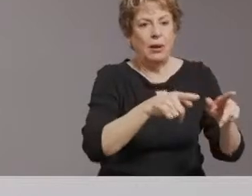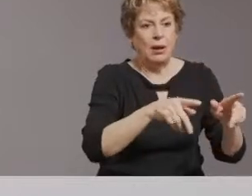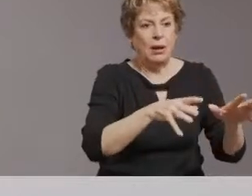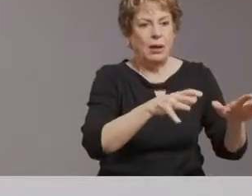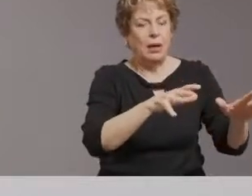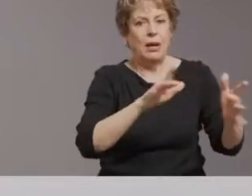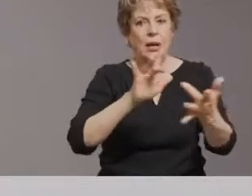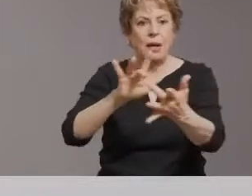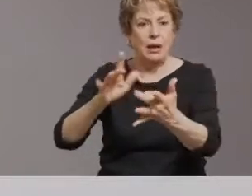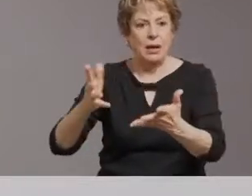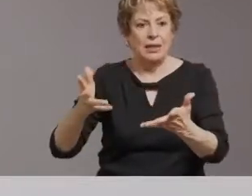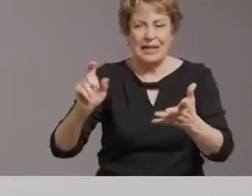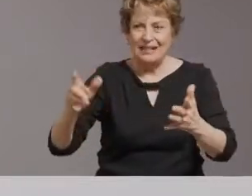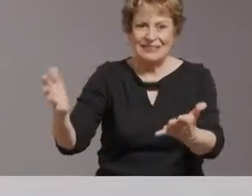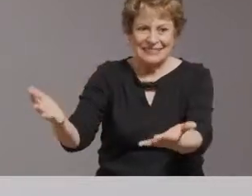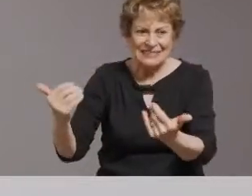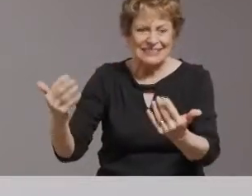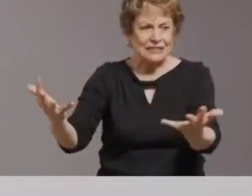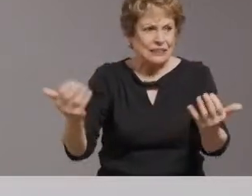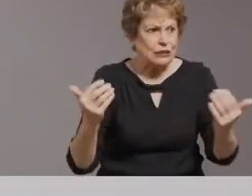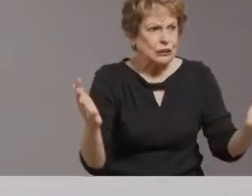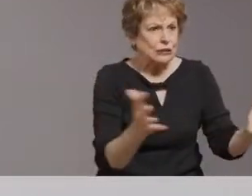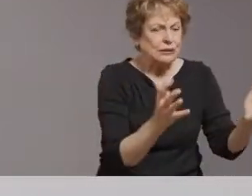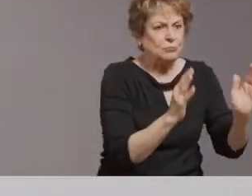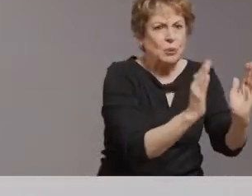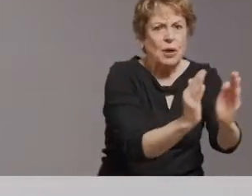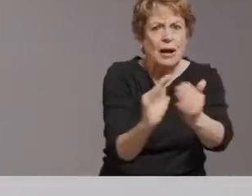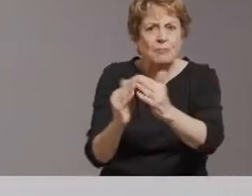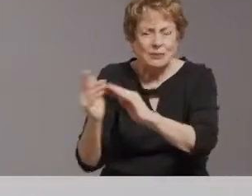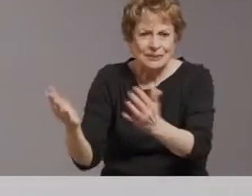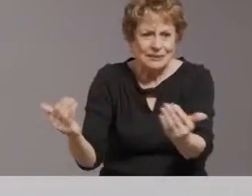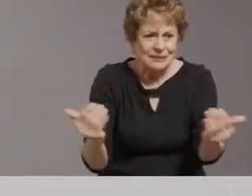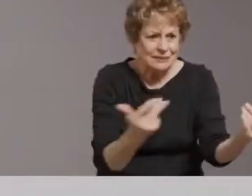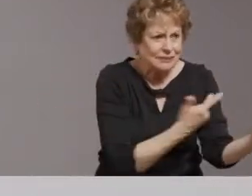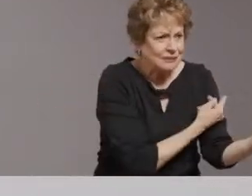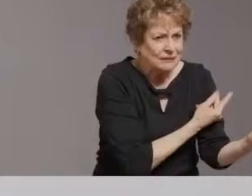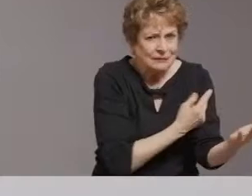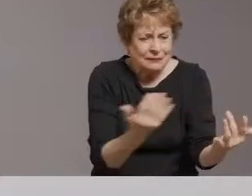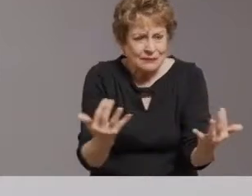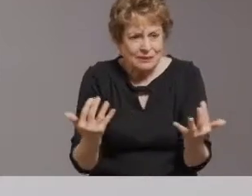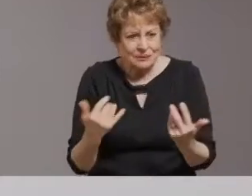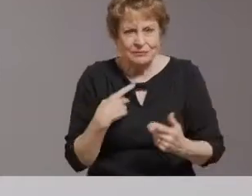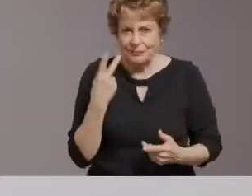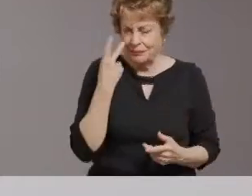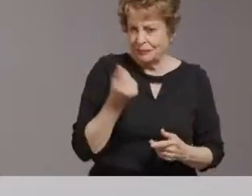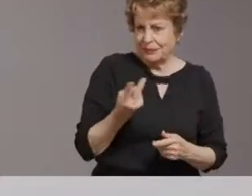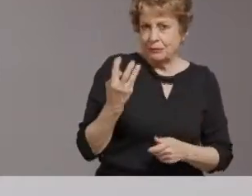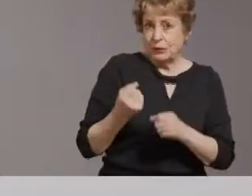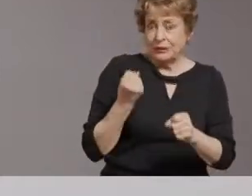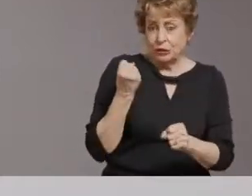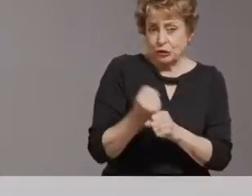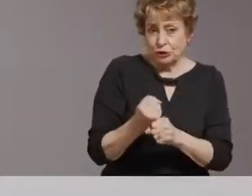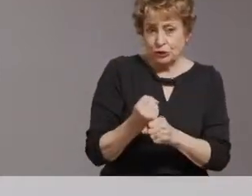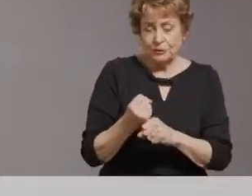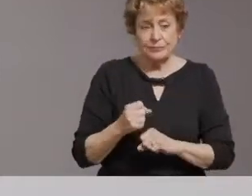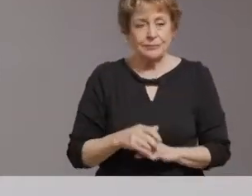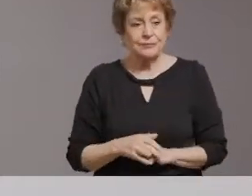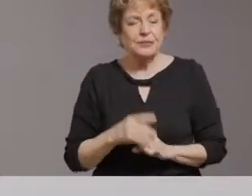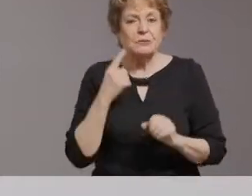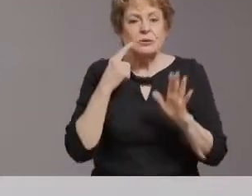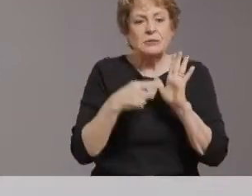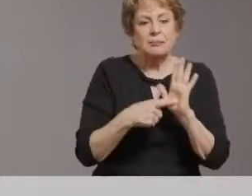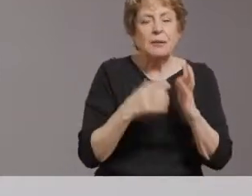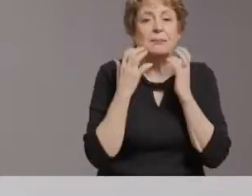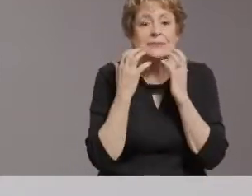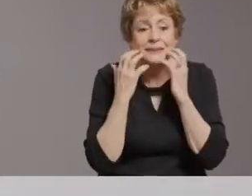vaccinated. This has been a growing trend that we've seen over the last so many years with things like the measles vaccine